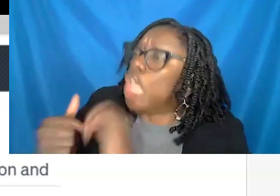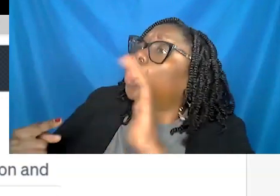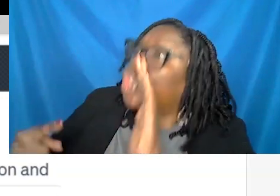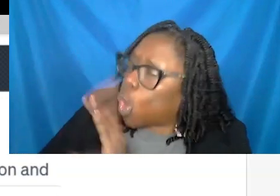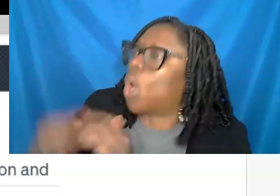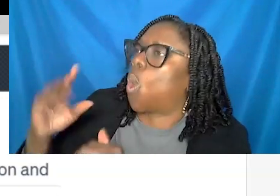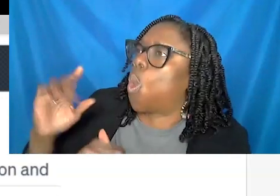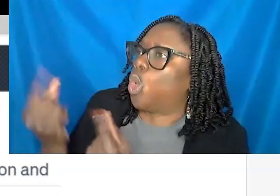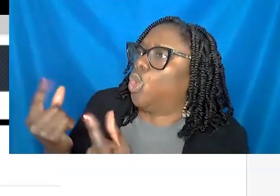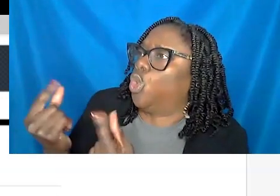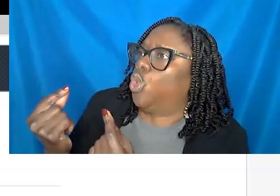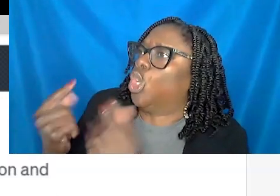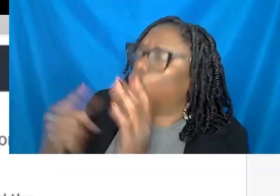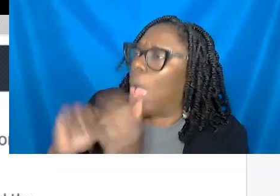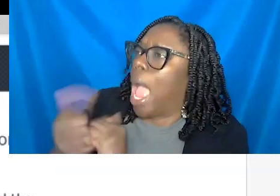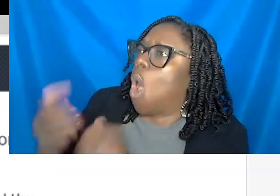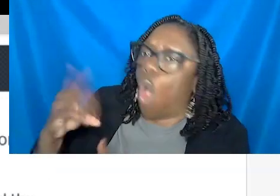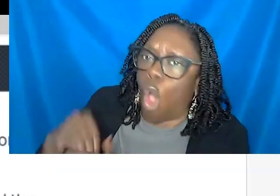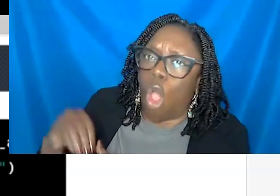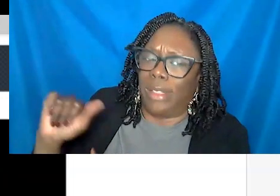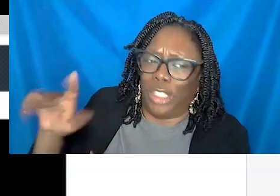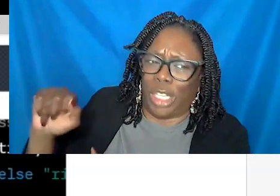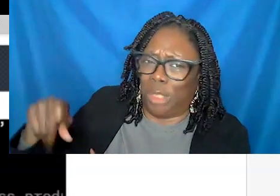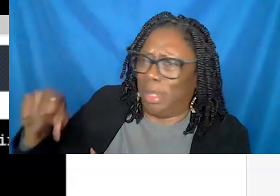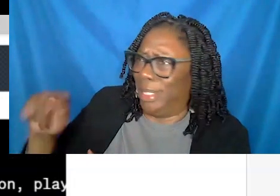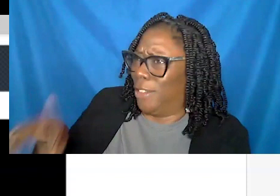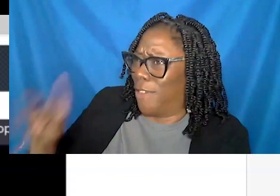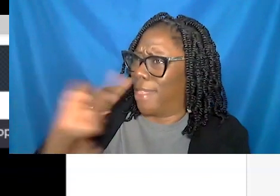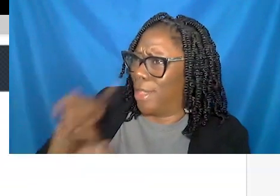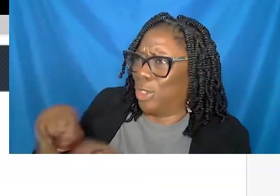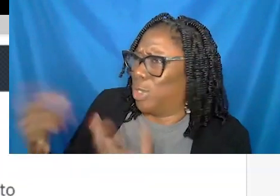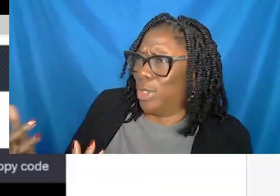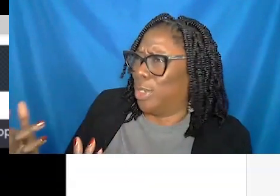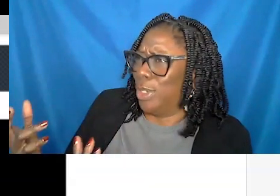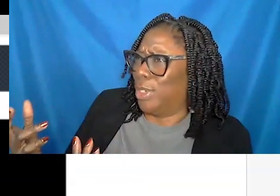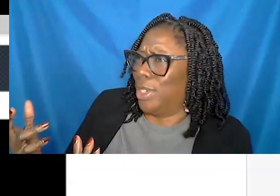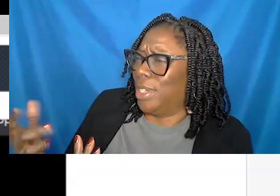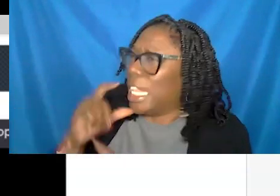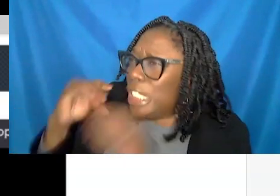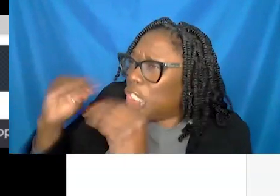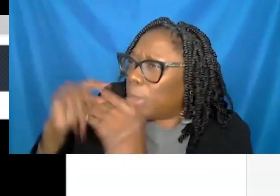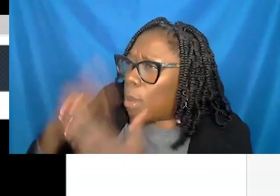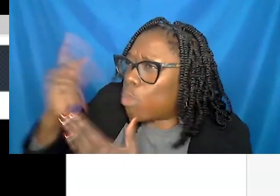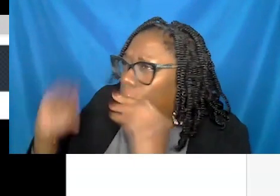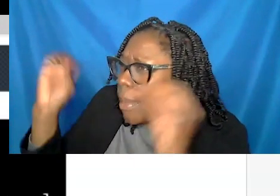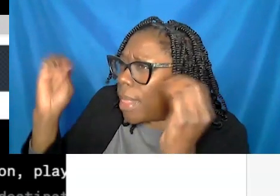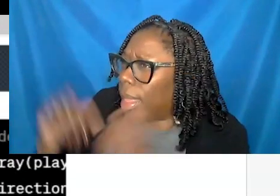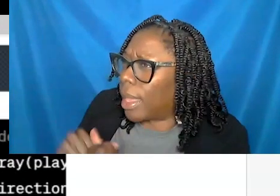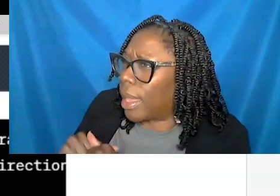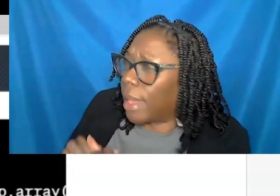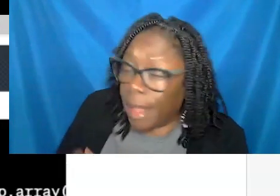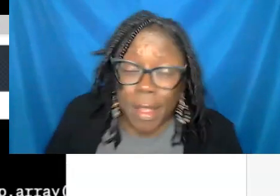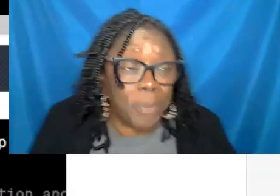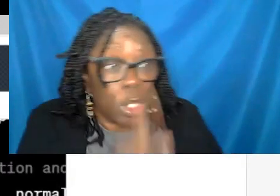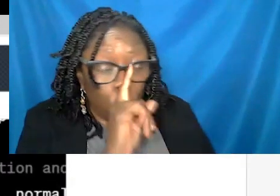how to go on ChatGPT and get the answer. Exactly. So if you take a look at the generated